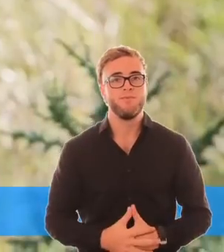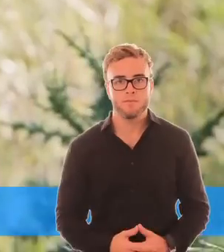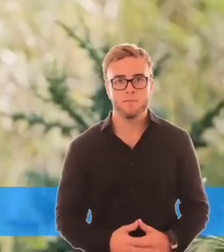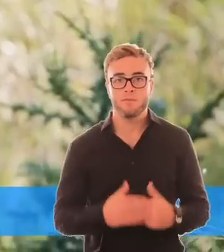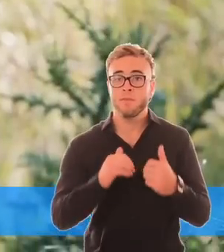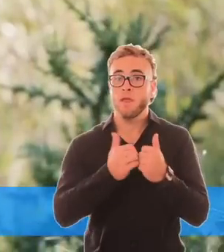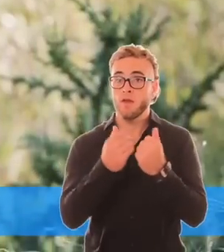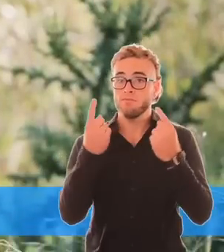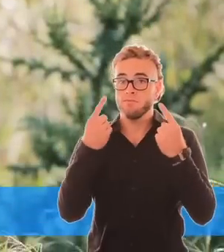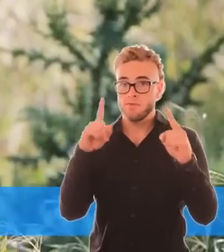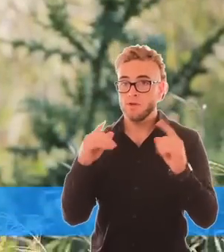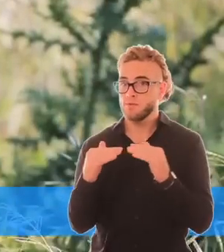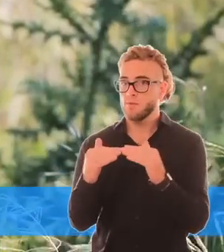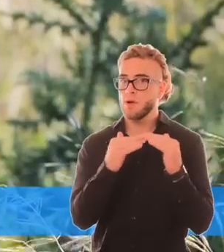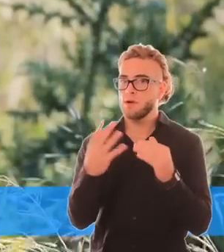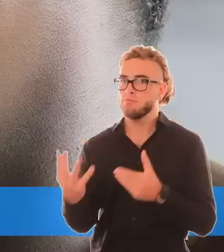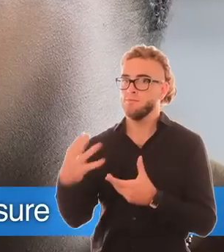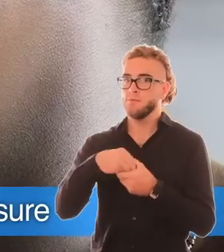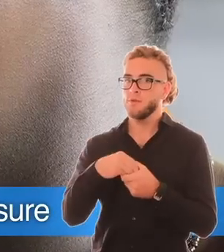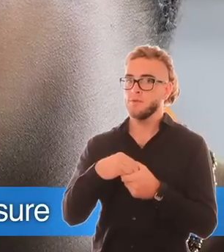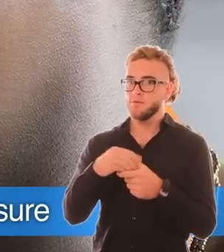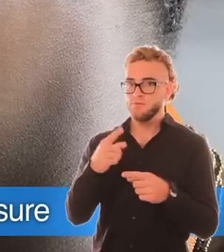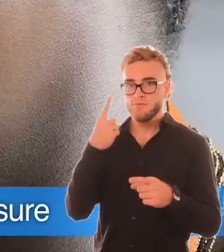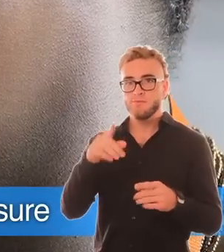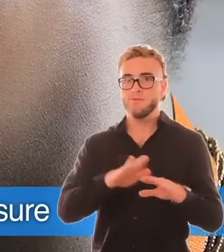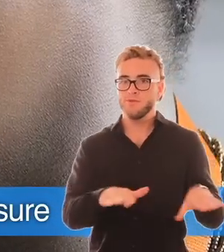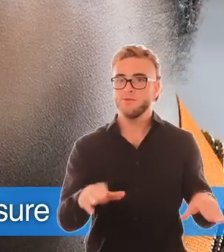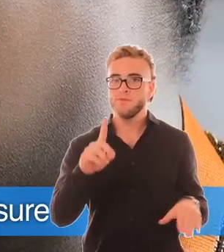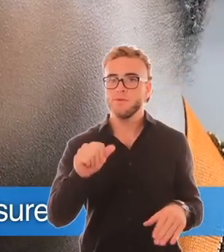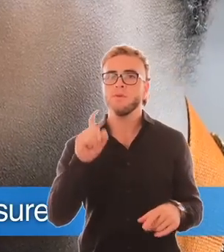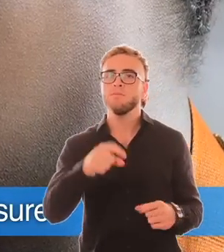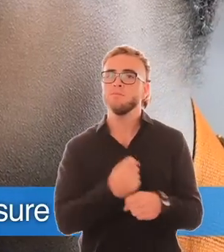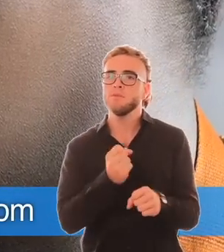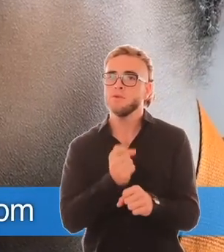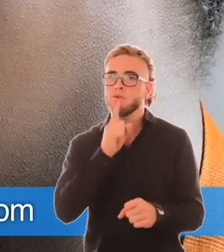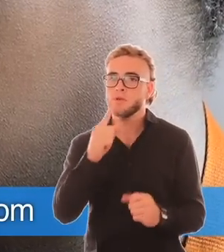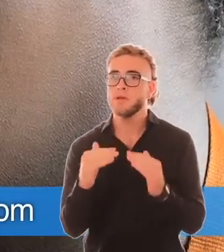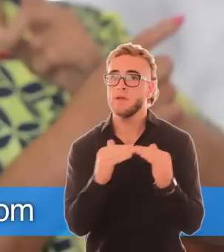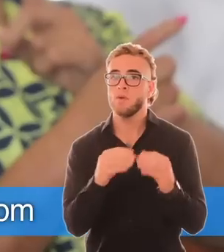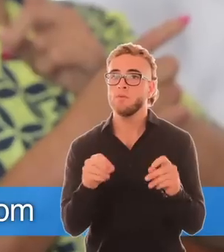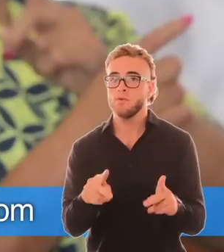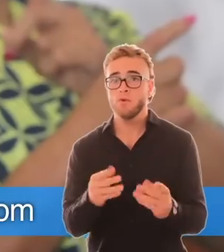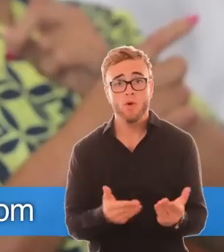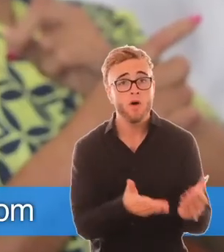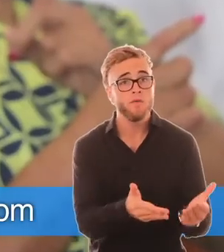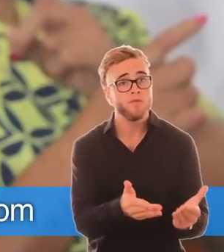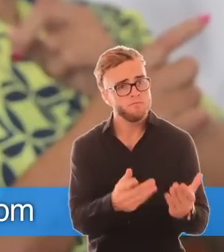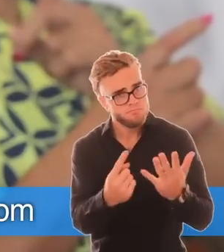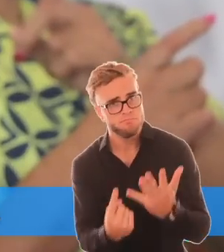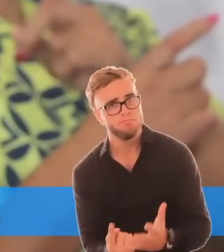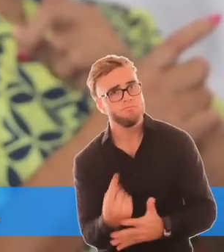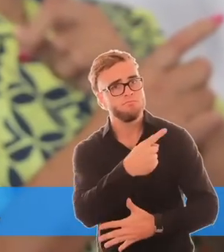achieve equity and inclusion for children with disabilities, we have to ensure equal opportunities are offered to them from a young age throughout their life